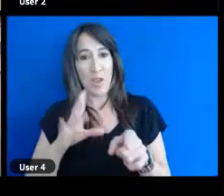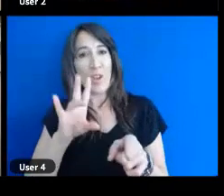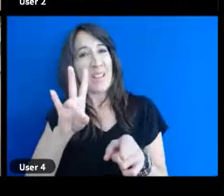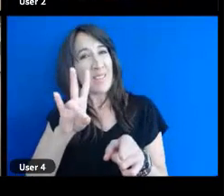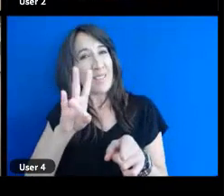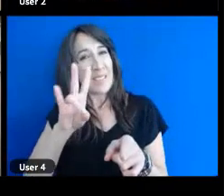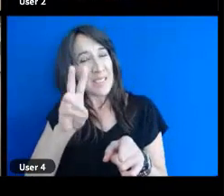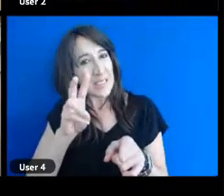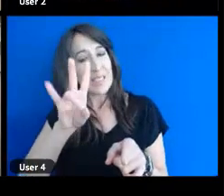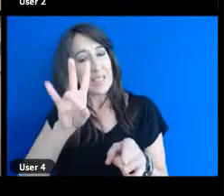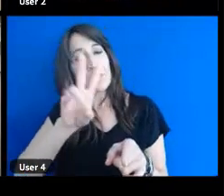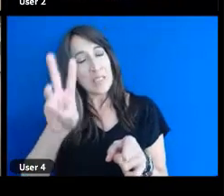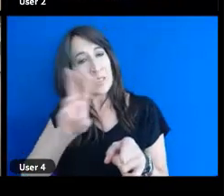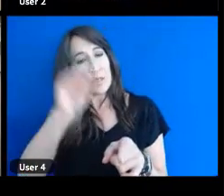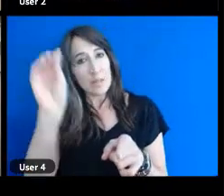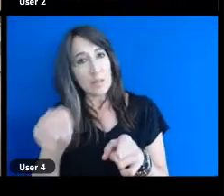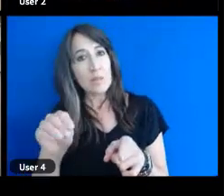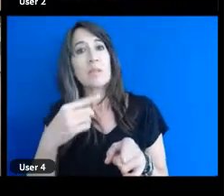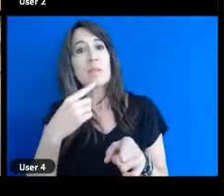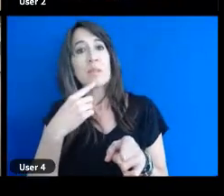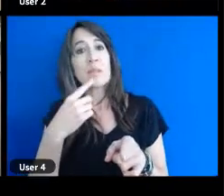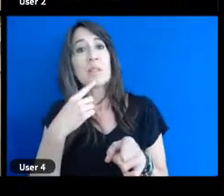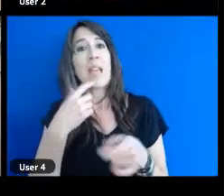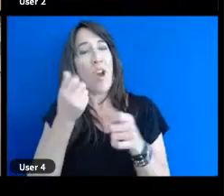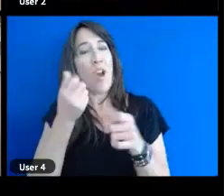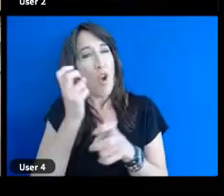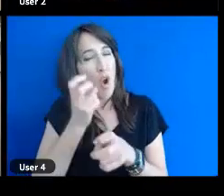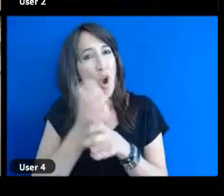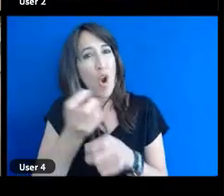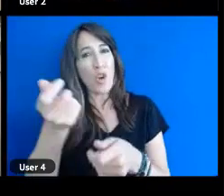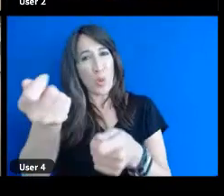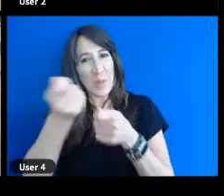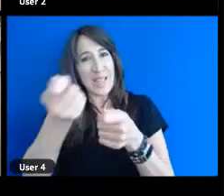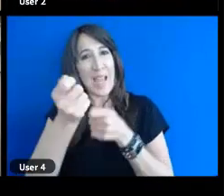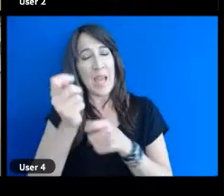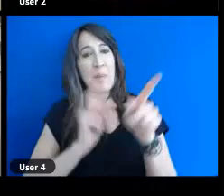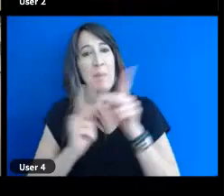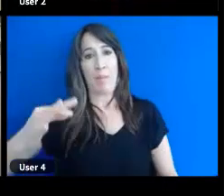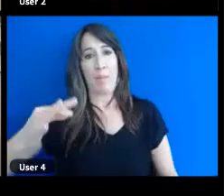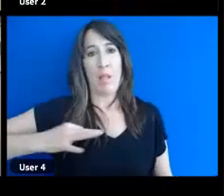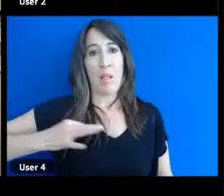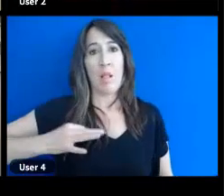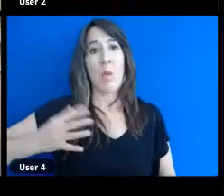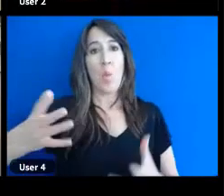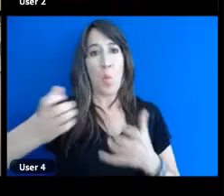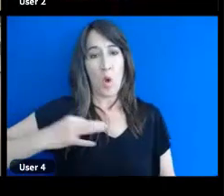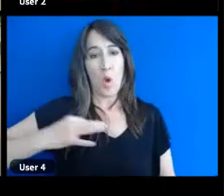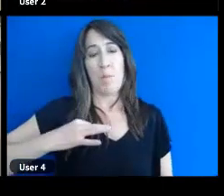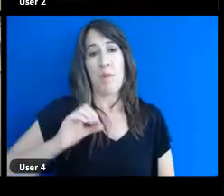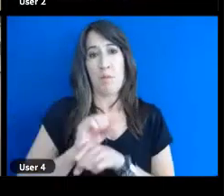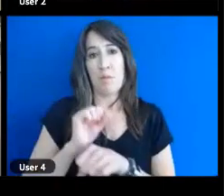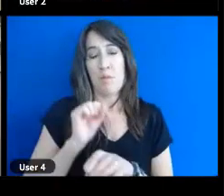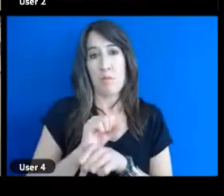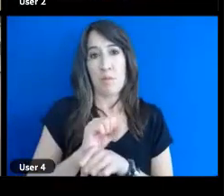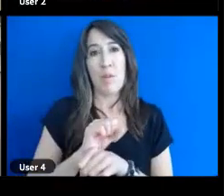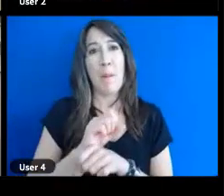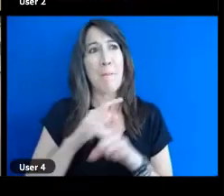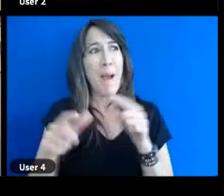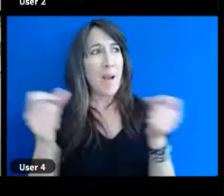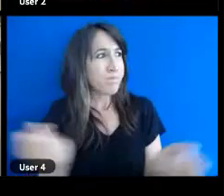hiring decision makers, 76% indicated that attracting candidates was their #1 challenge in